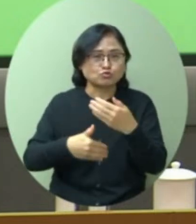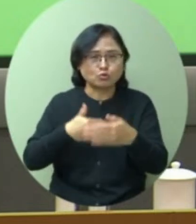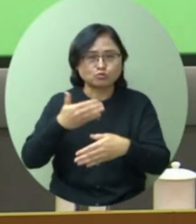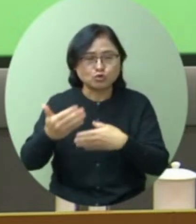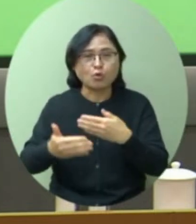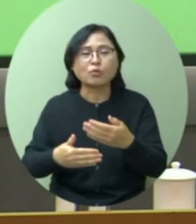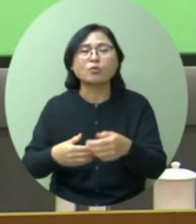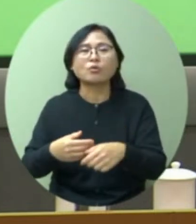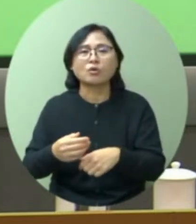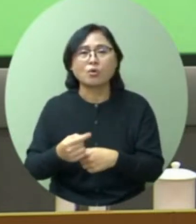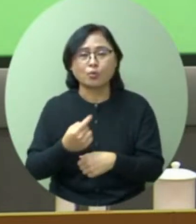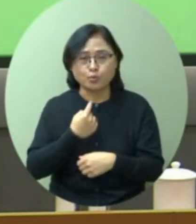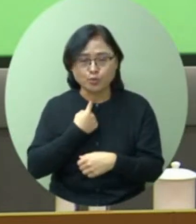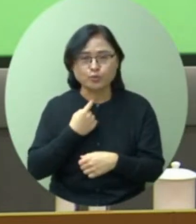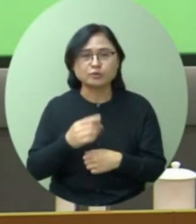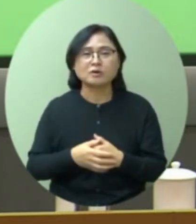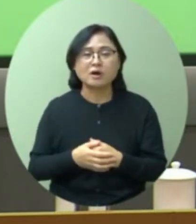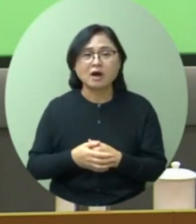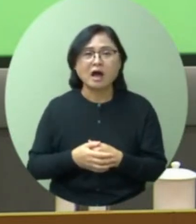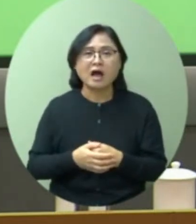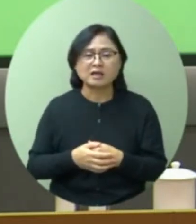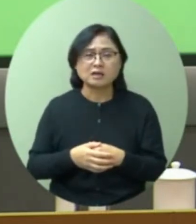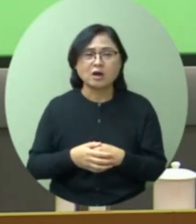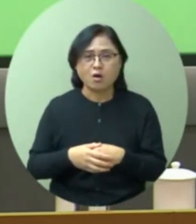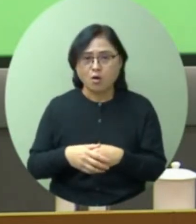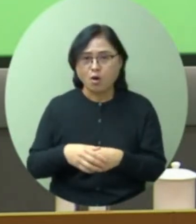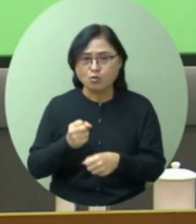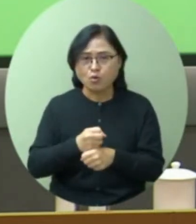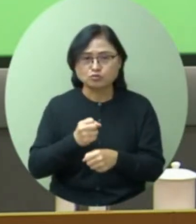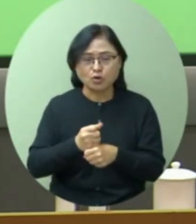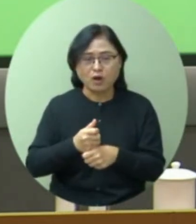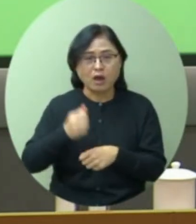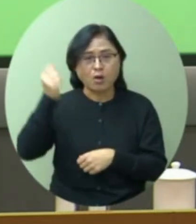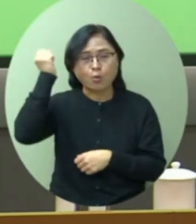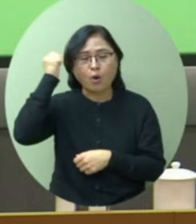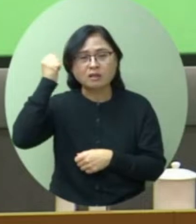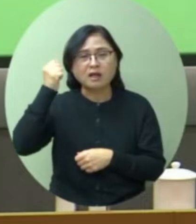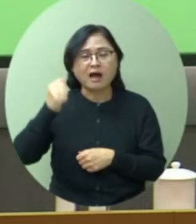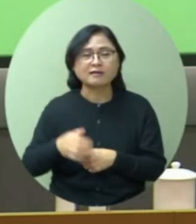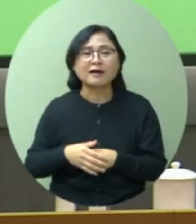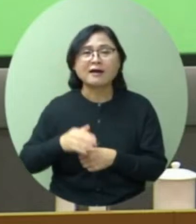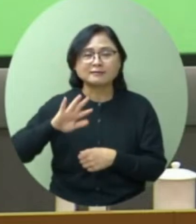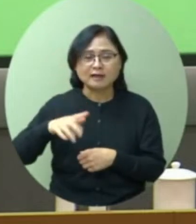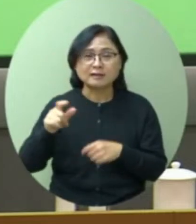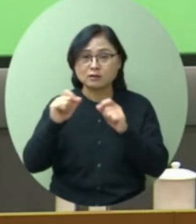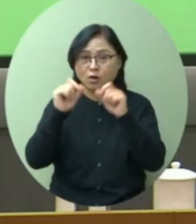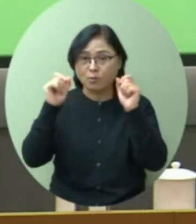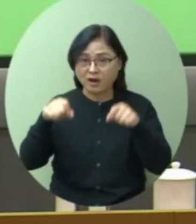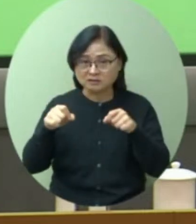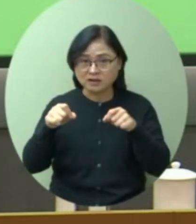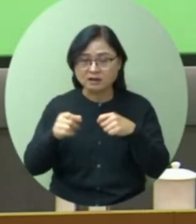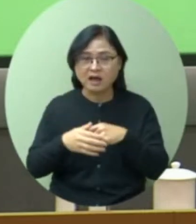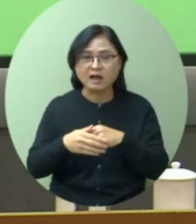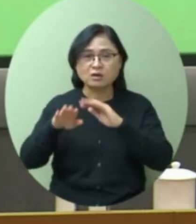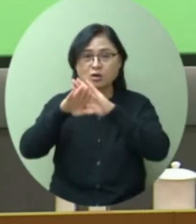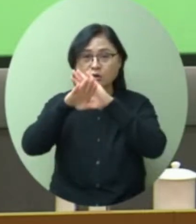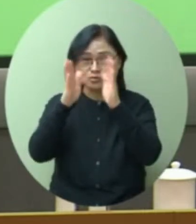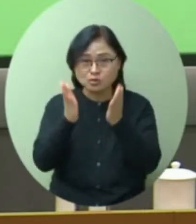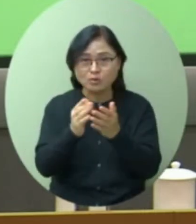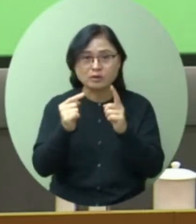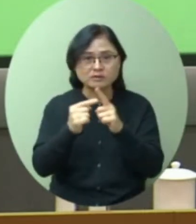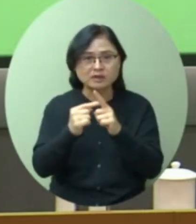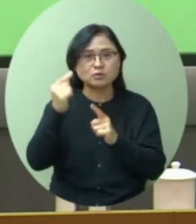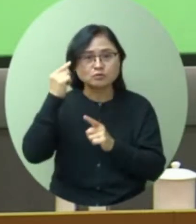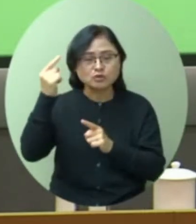see solved. And it is under this determination that I would really request